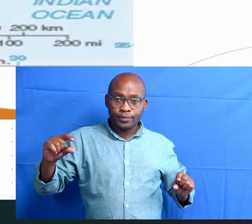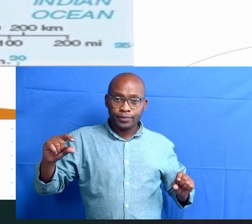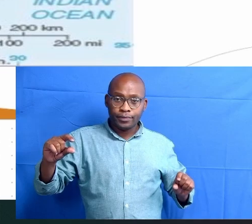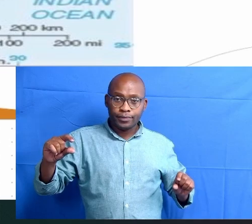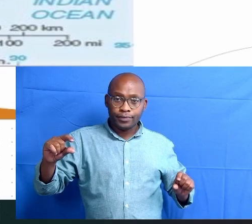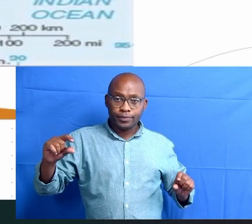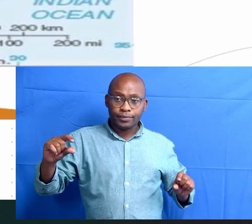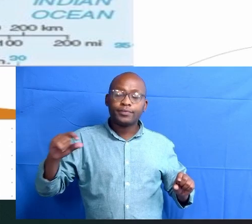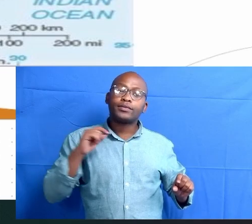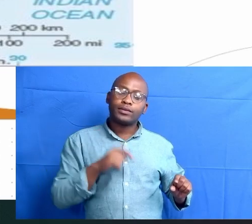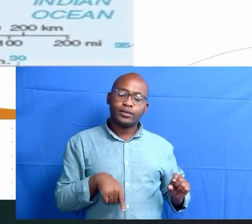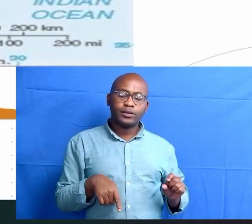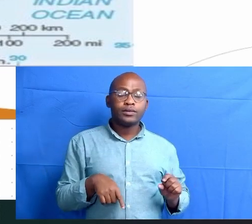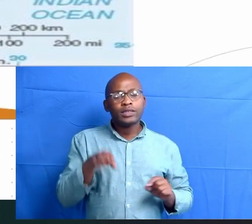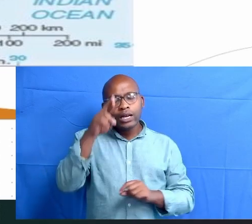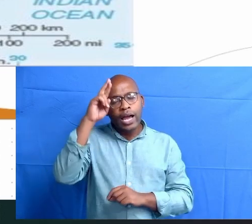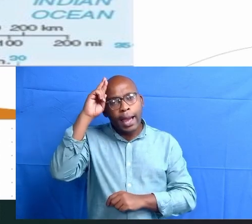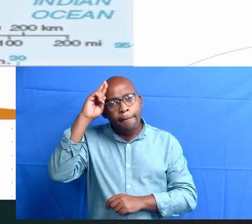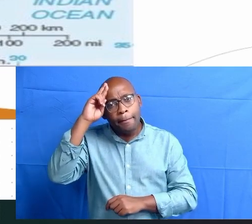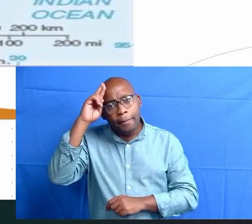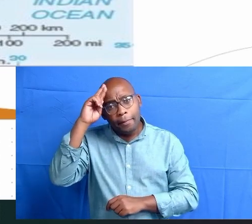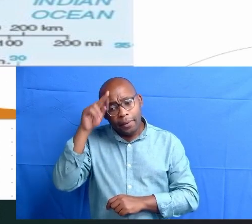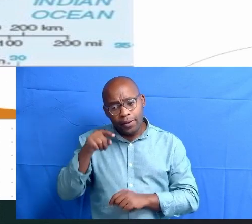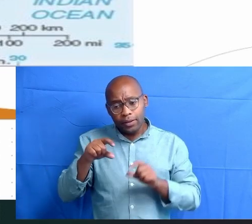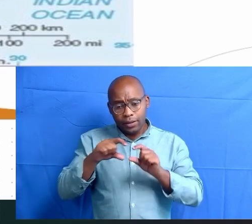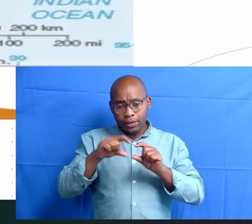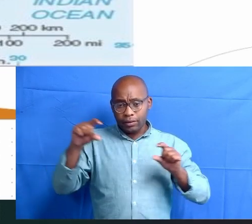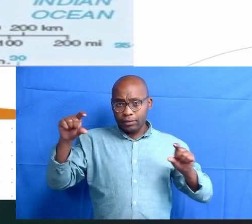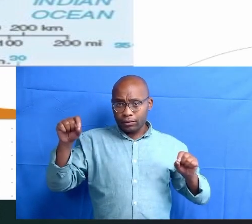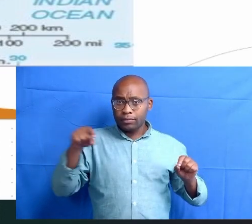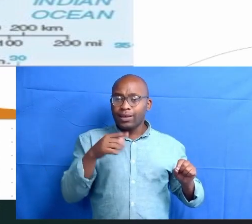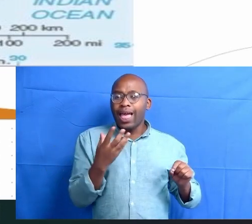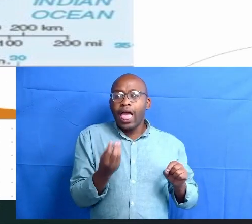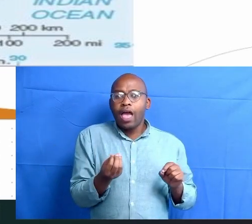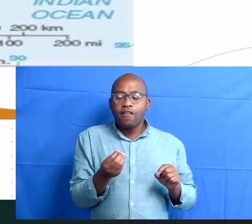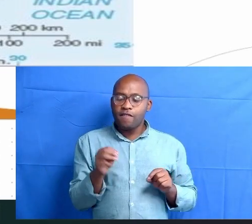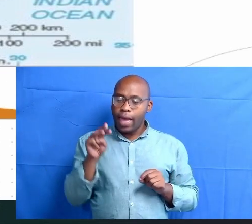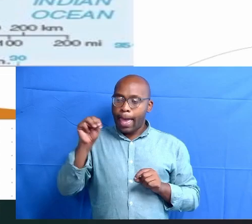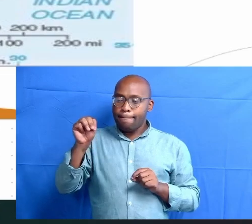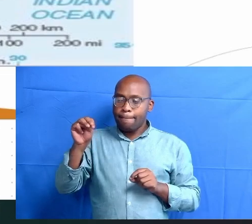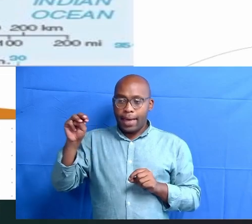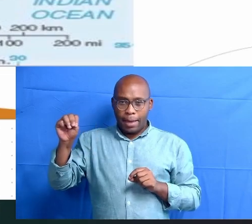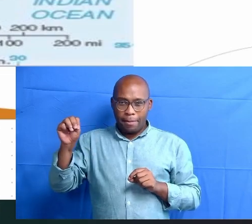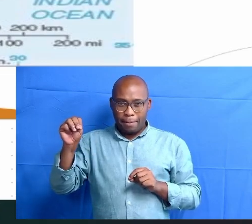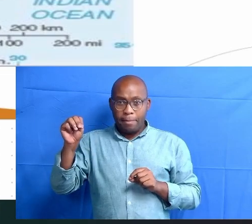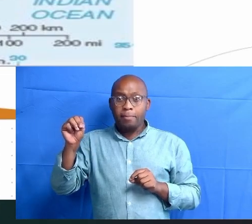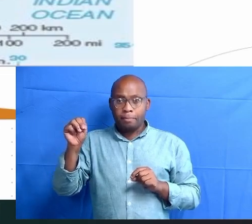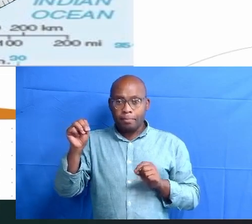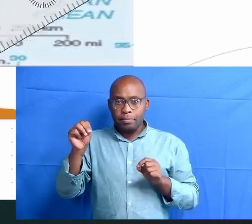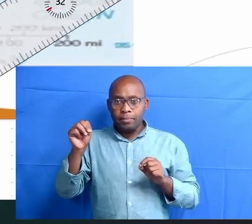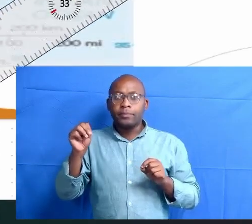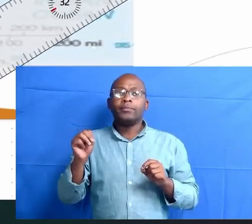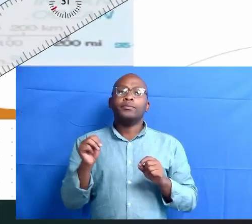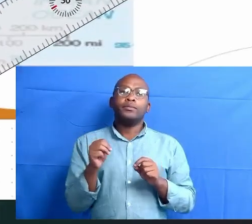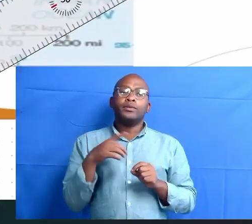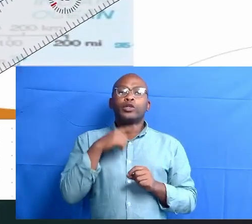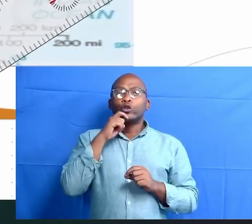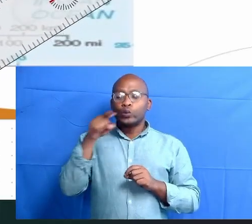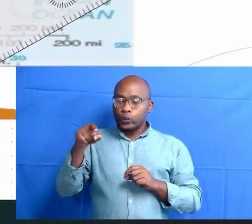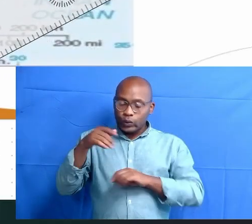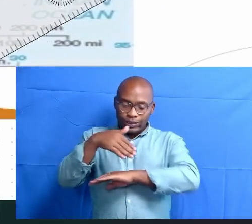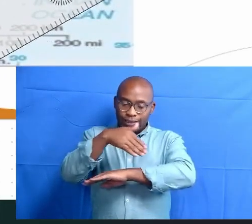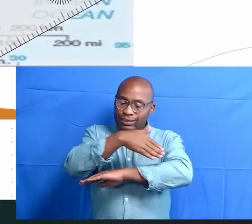we also measuring, remember the ruler also got the millimeters. If I can take the ruler to measuring